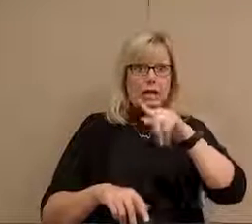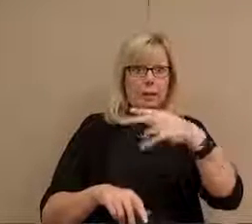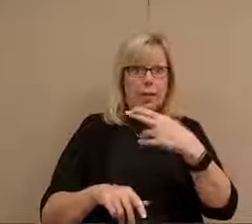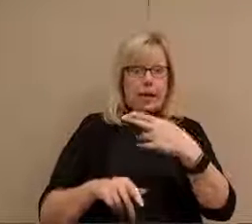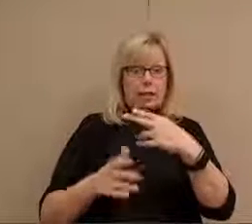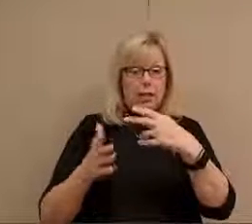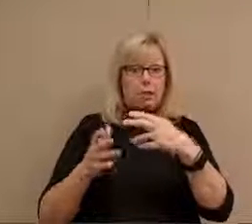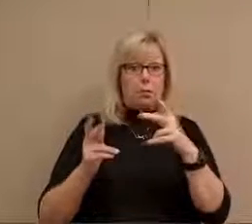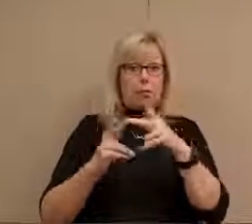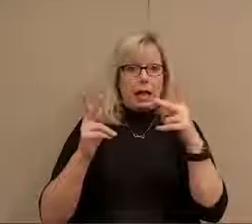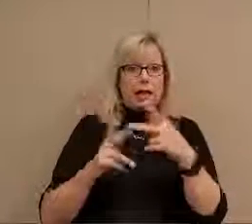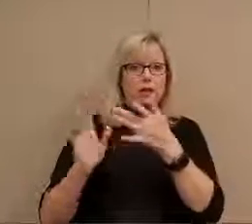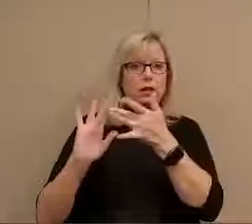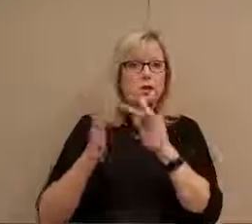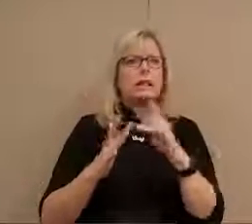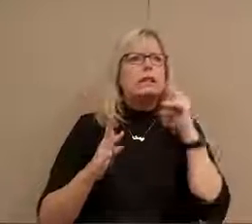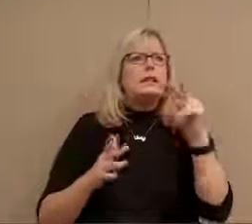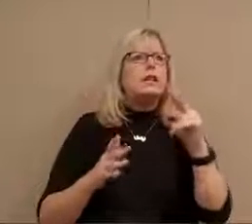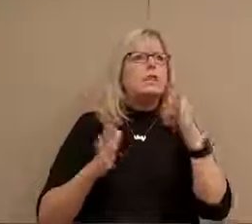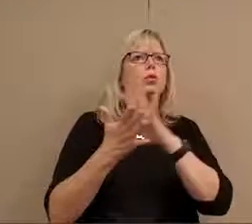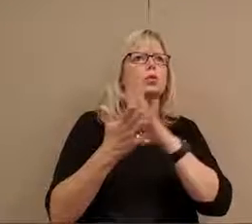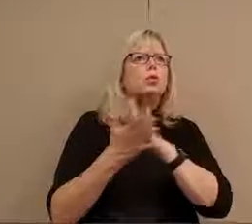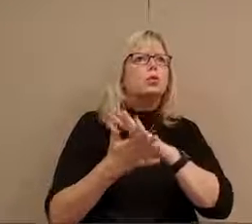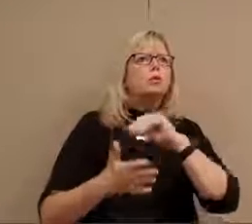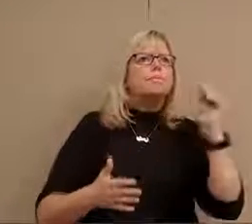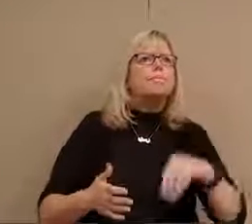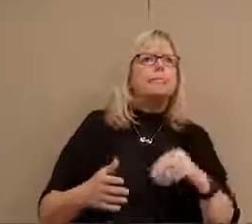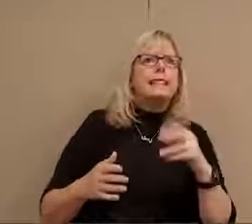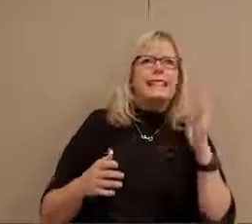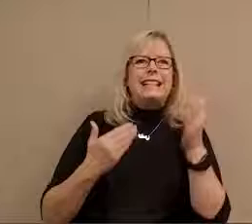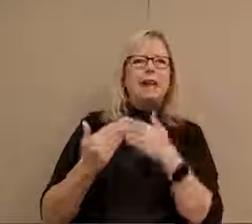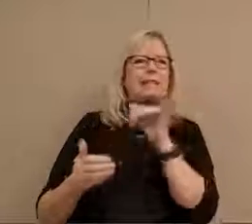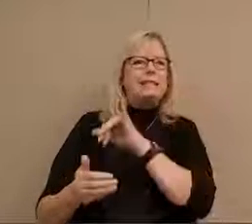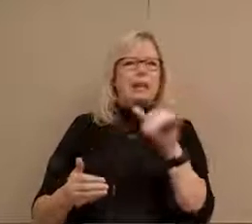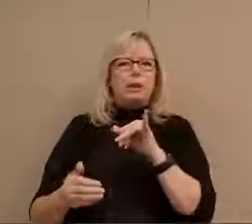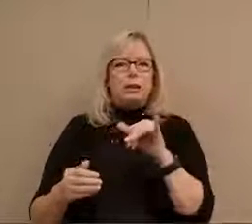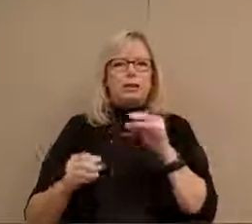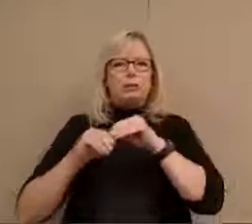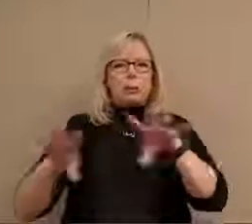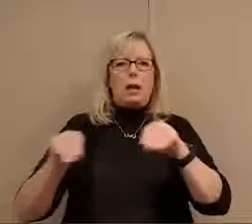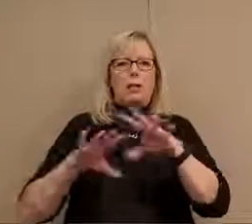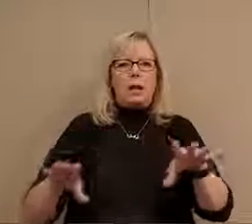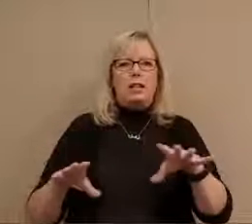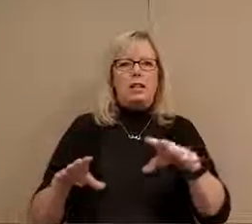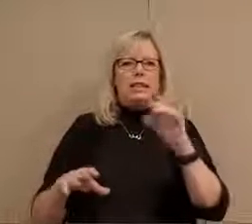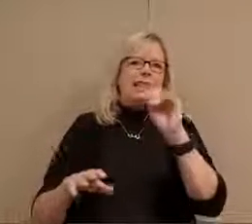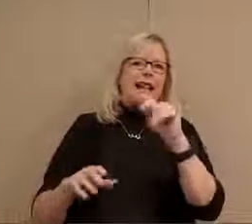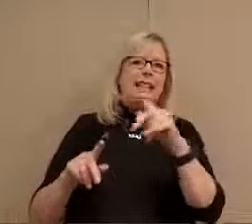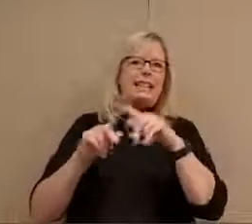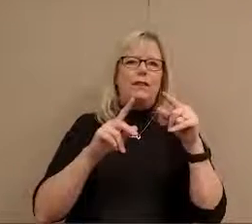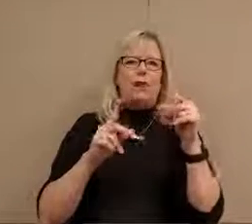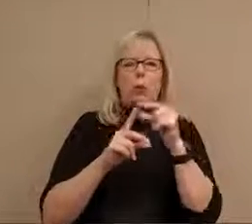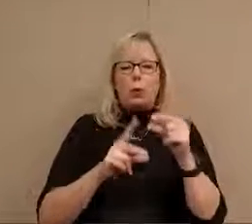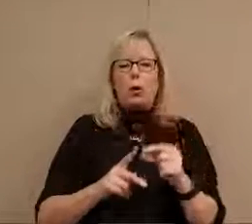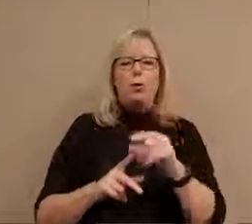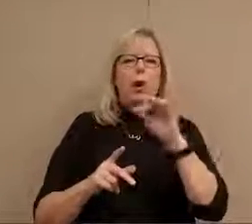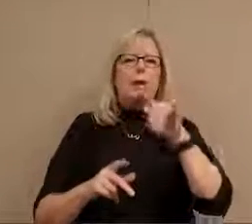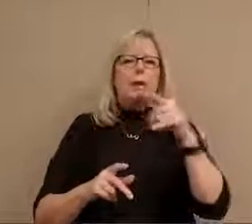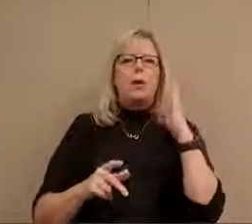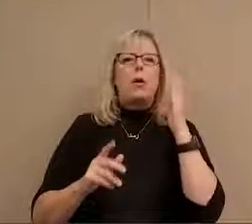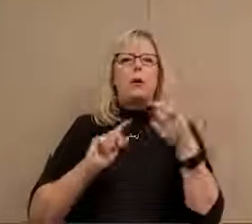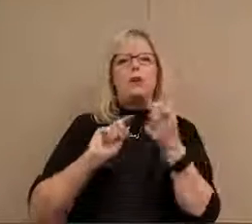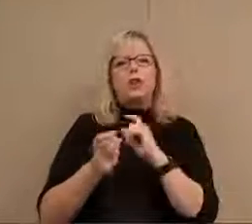IDPH's site and you're looking at school metrics, there's similar transmission data that has different terms, and IDPH will be updating